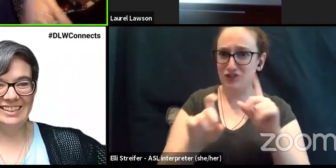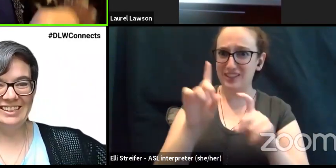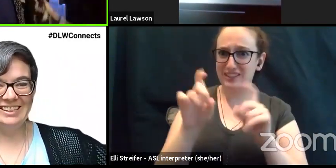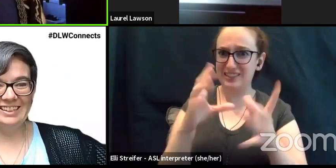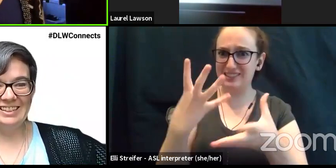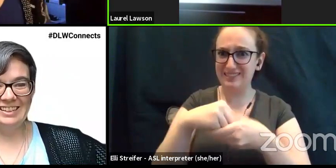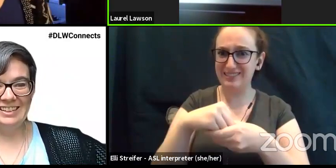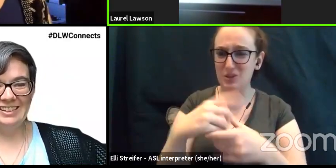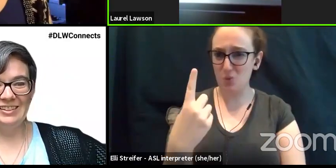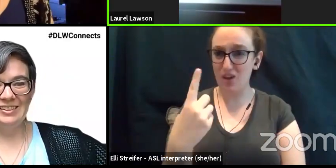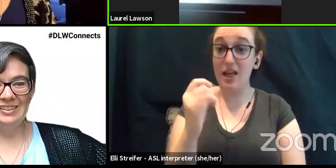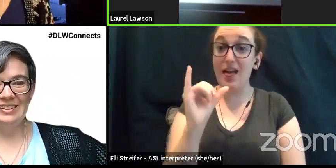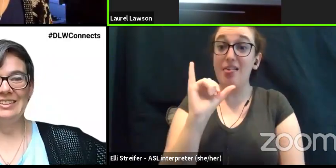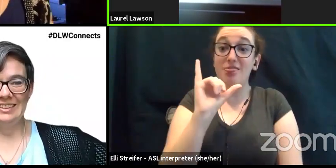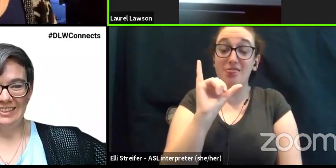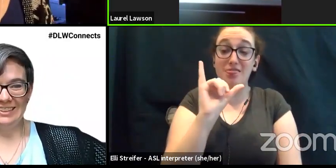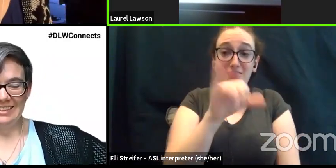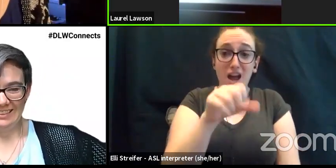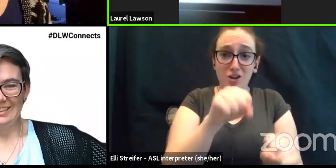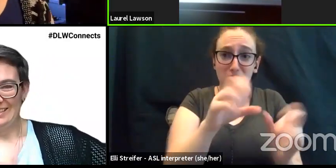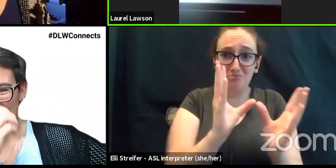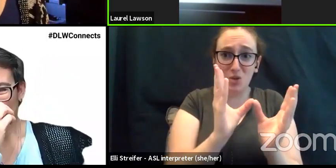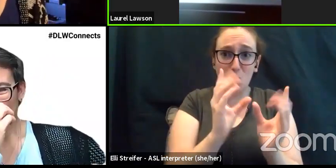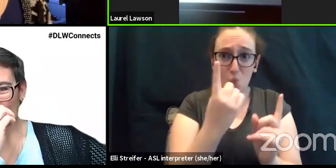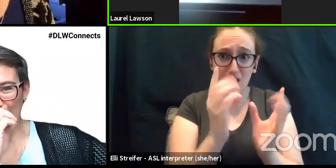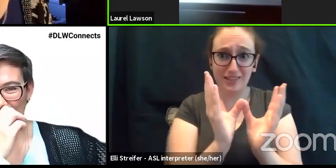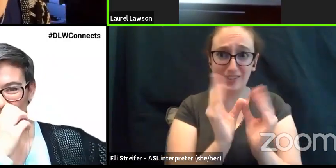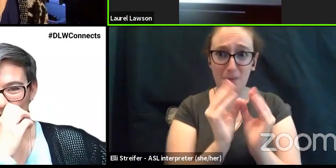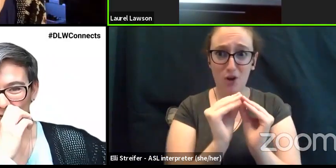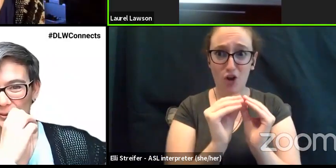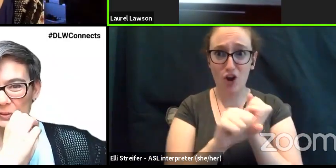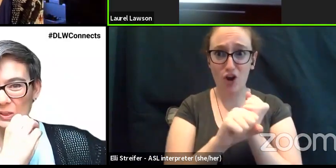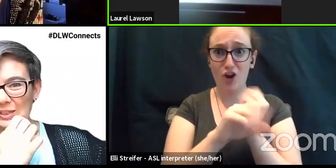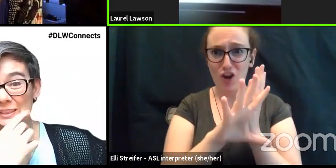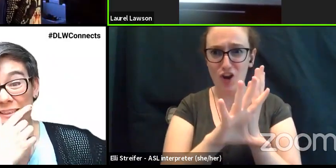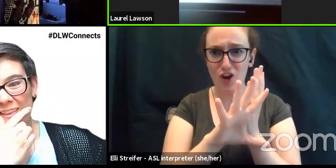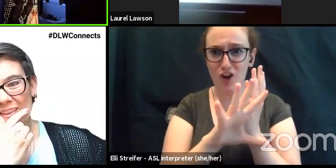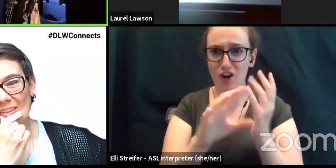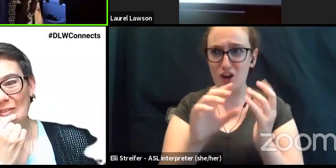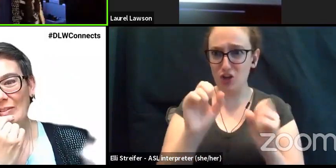that could be a seminar in and of itself. Yes. Cindy Marie, how long do I have?